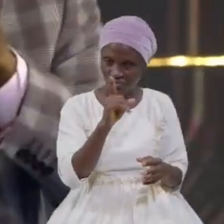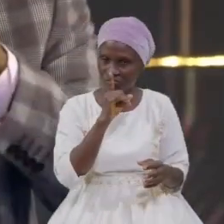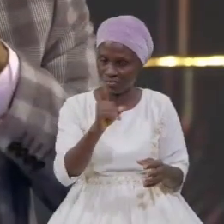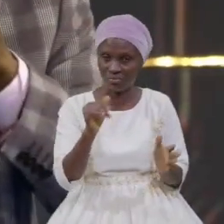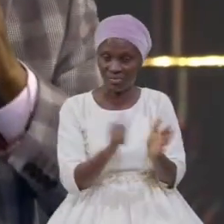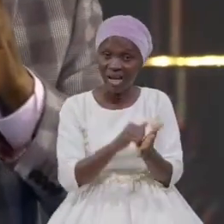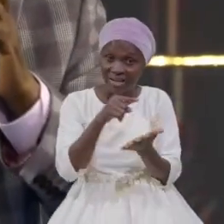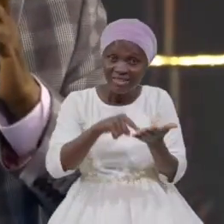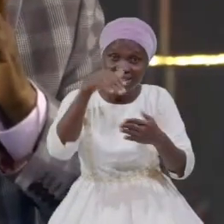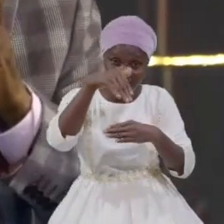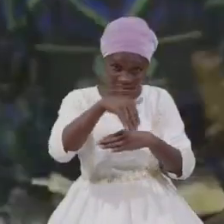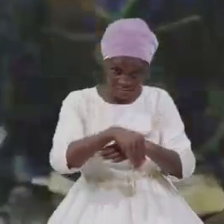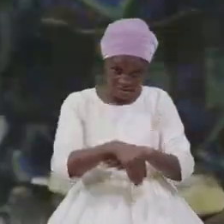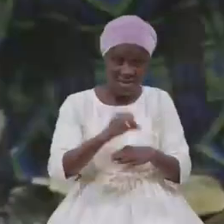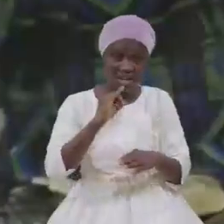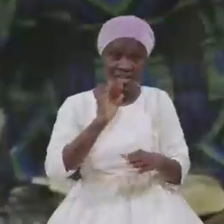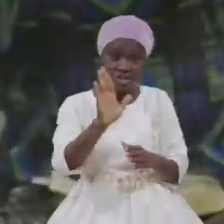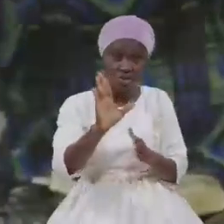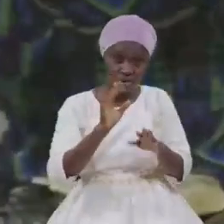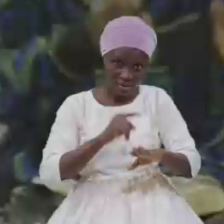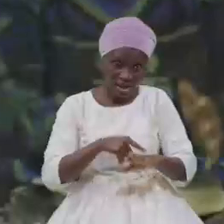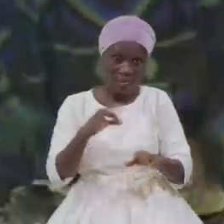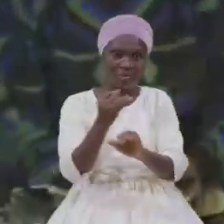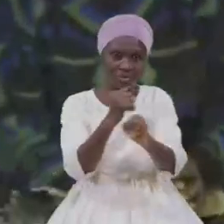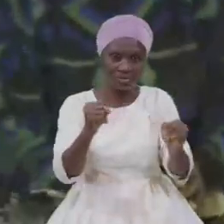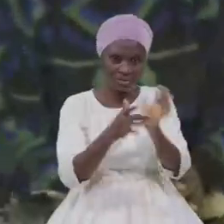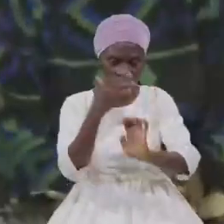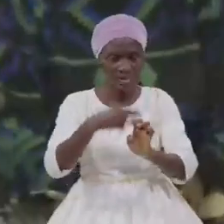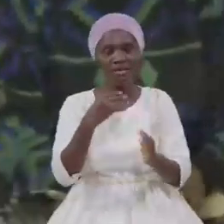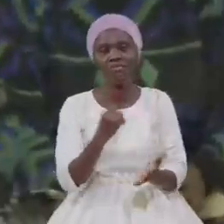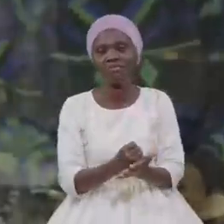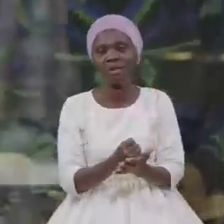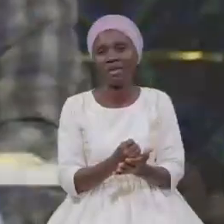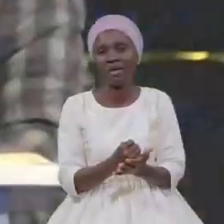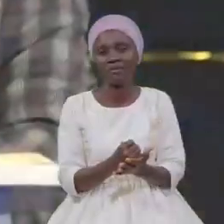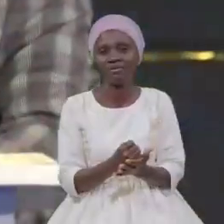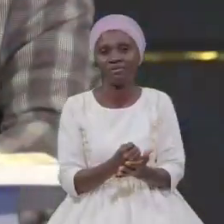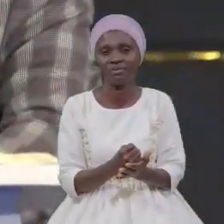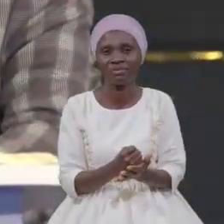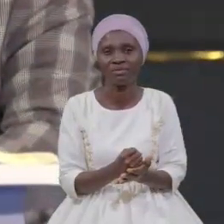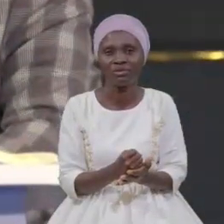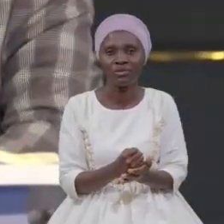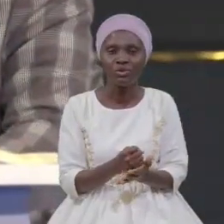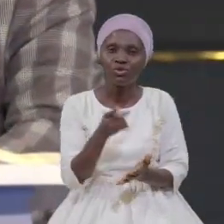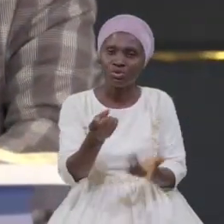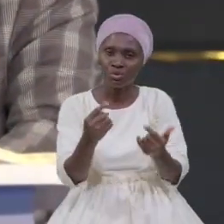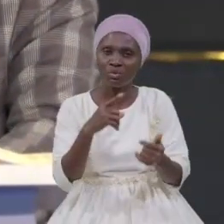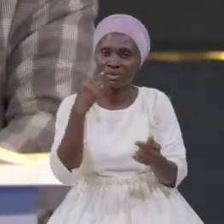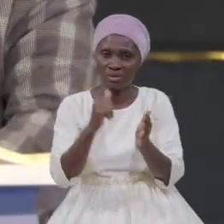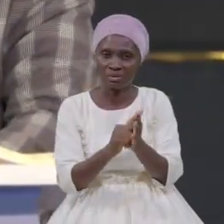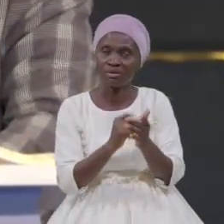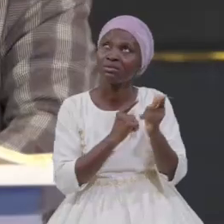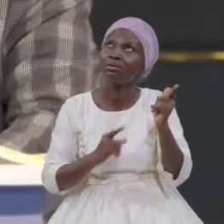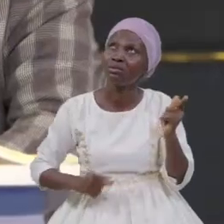night of your salvation. And you come and you say, oh Lord, here am I. I